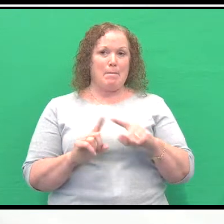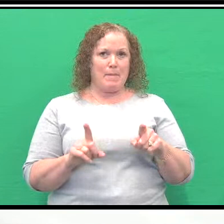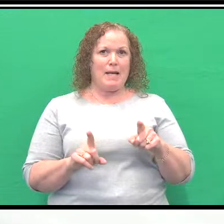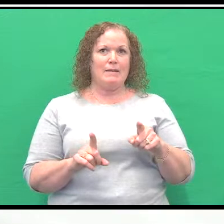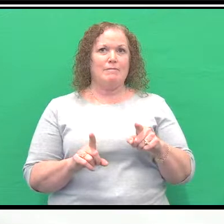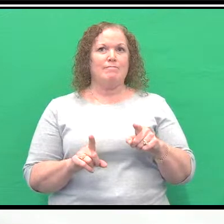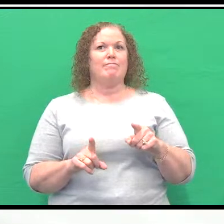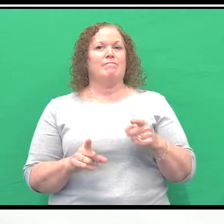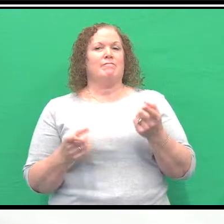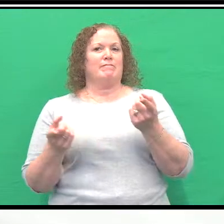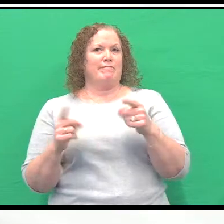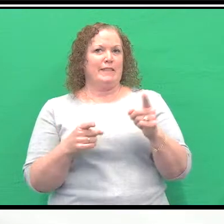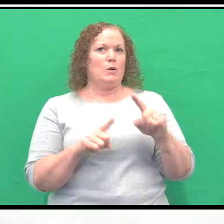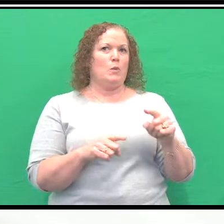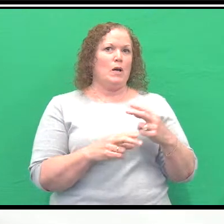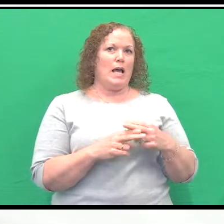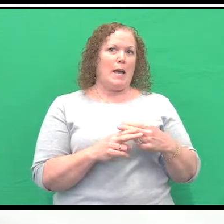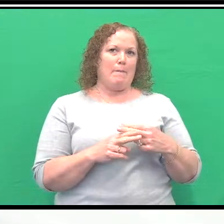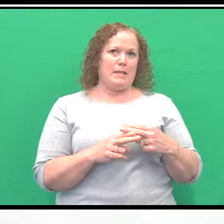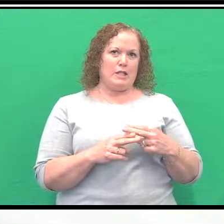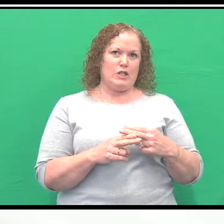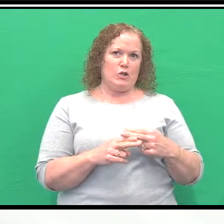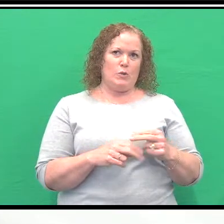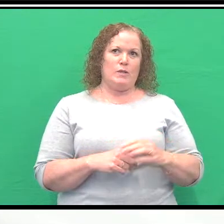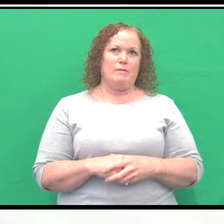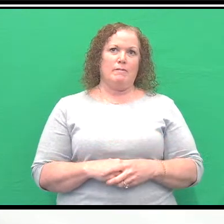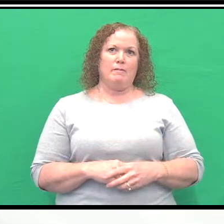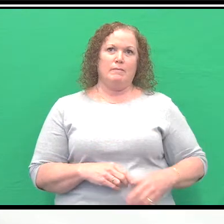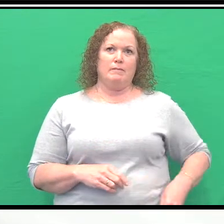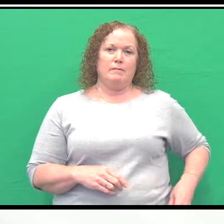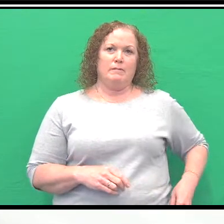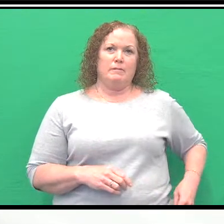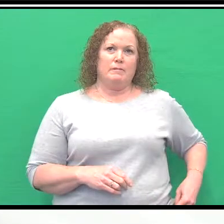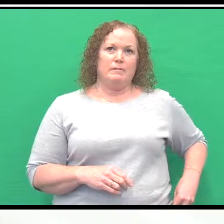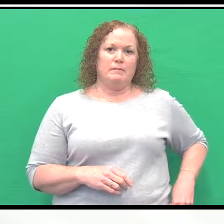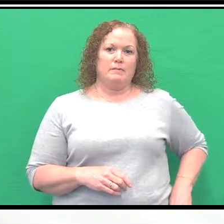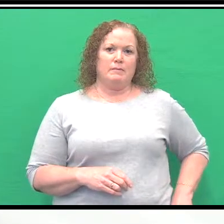at least one more COVID rapid test to use at home.